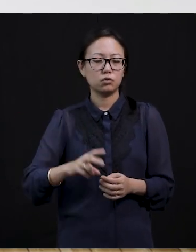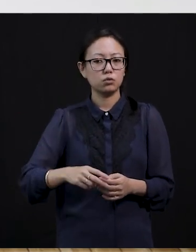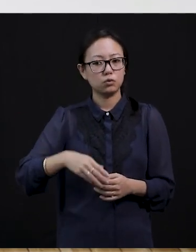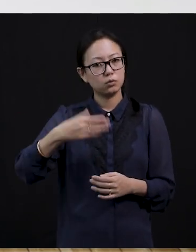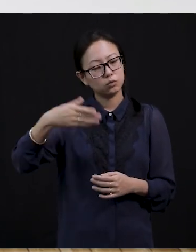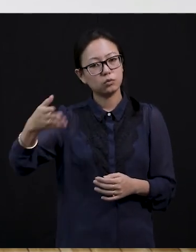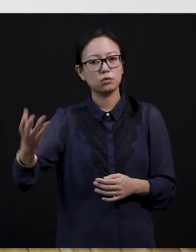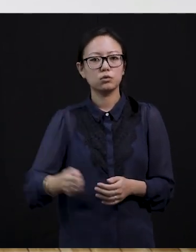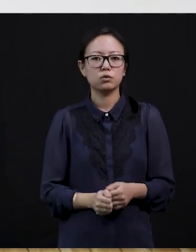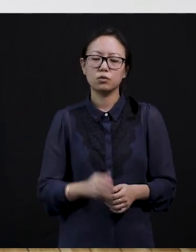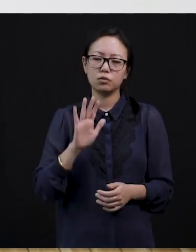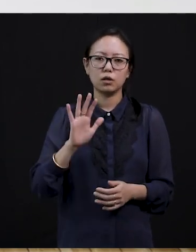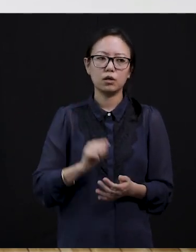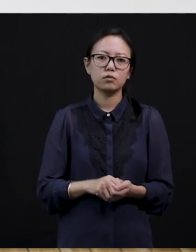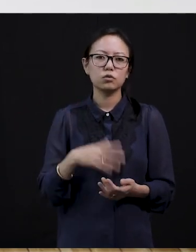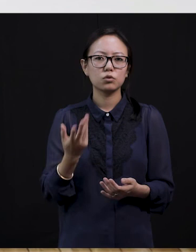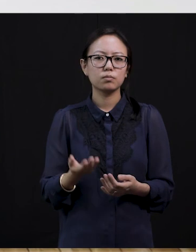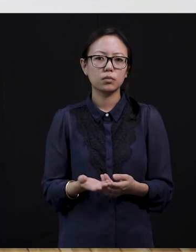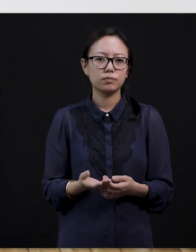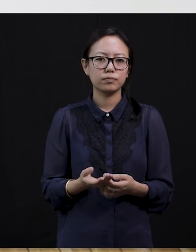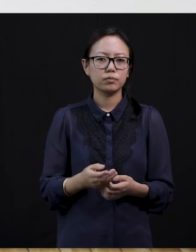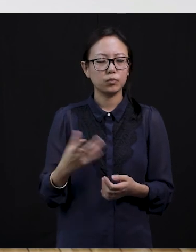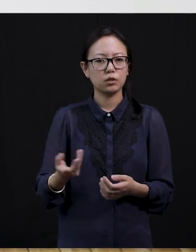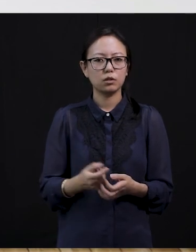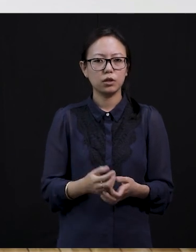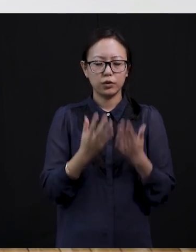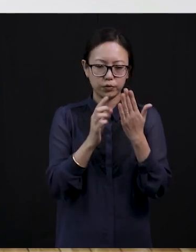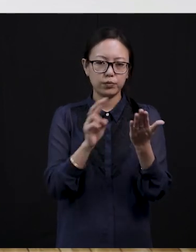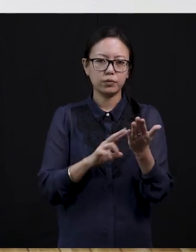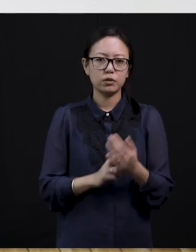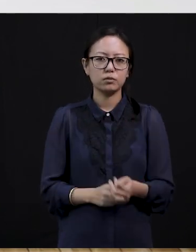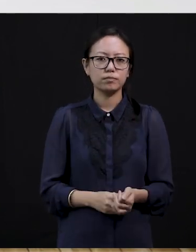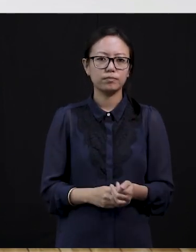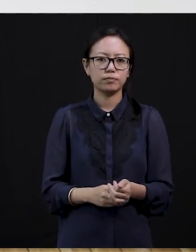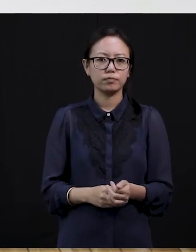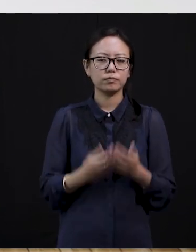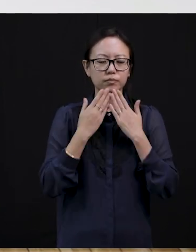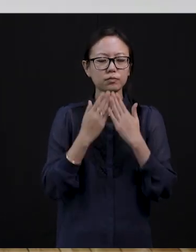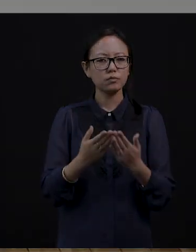same lesson. So go through, read through this and be ready for the next part. Thank you and bye-bye.